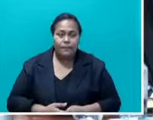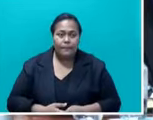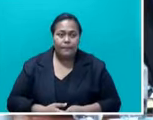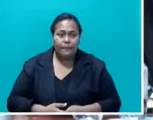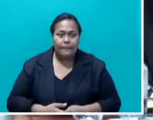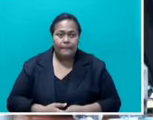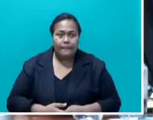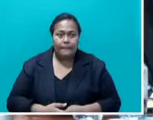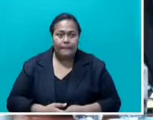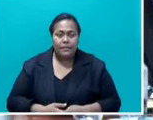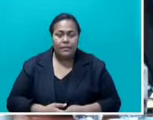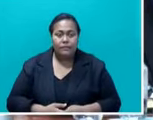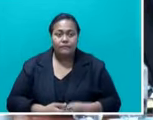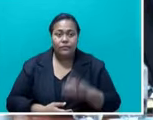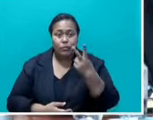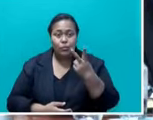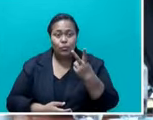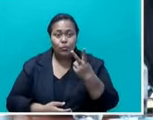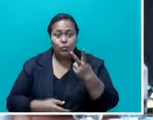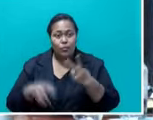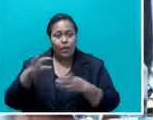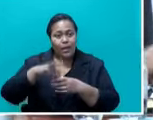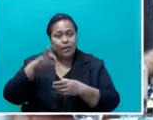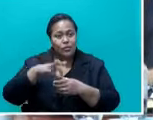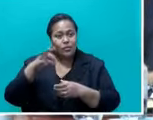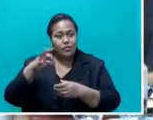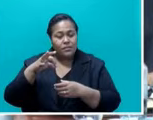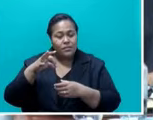Honorable Speaker, two elections, 2014 and